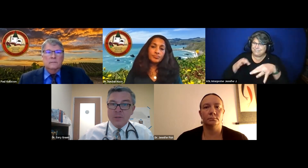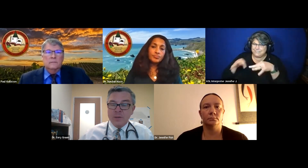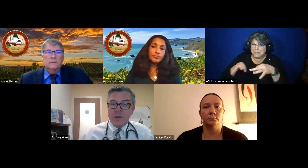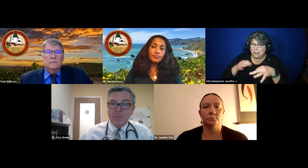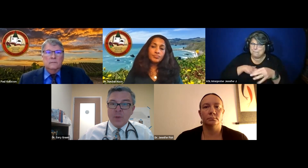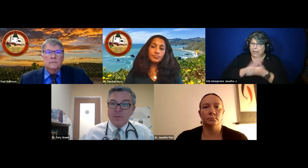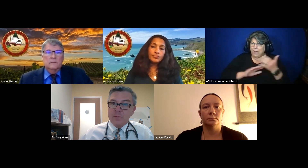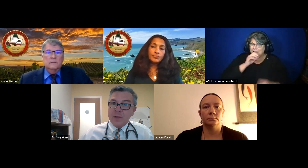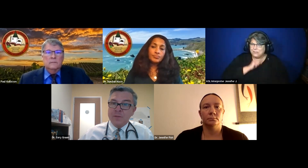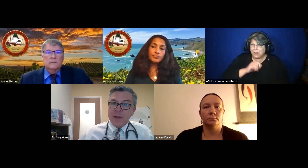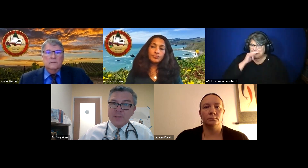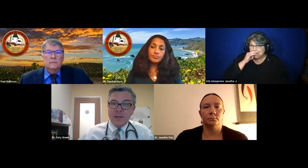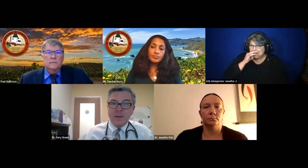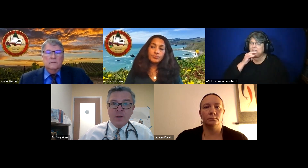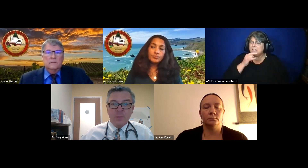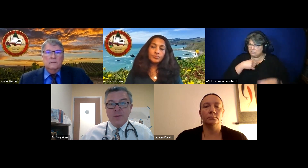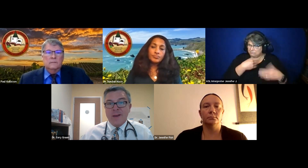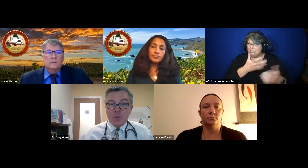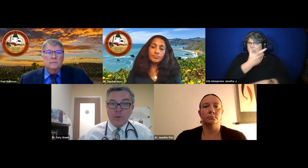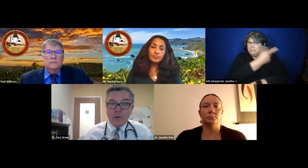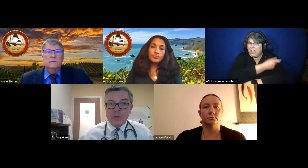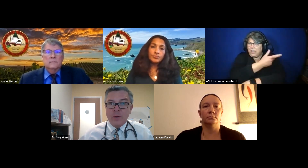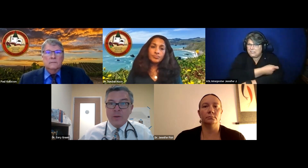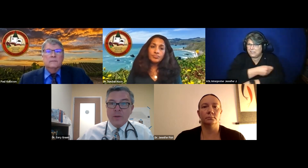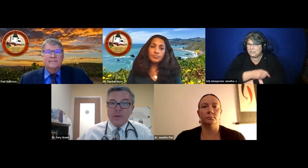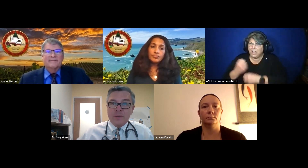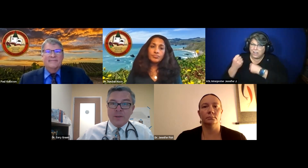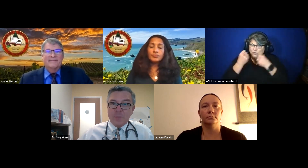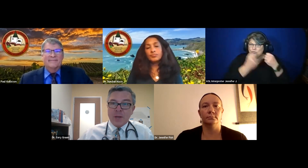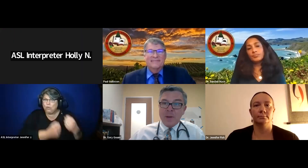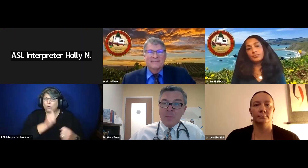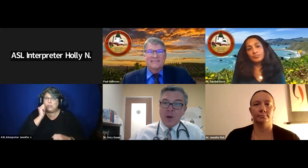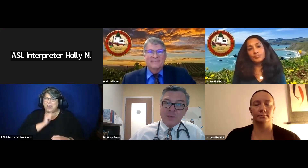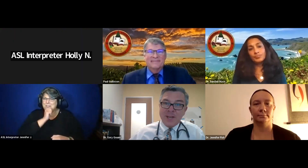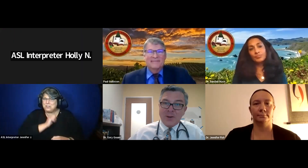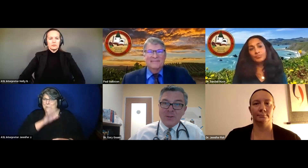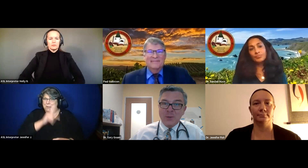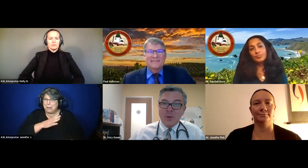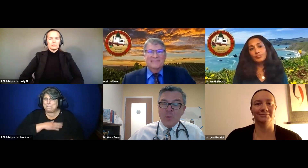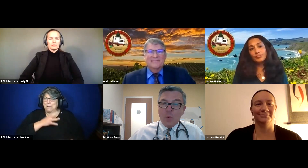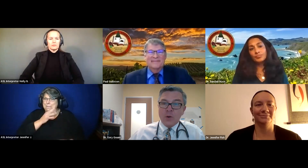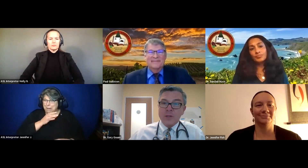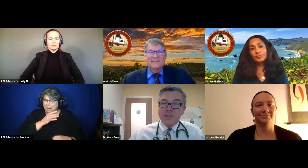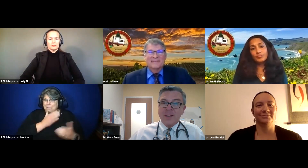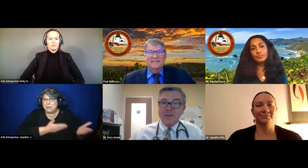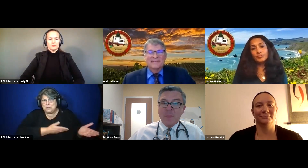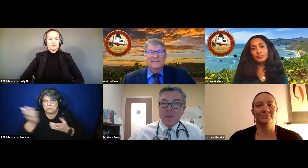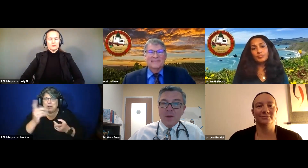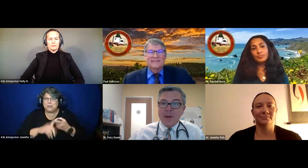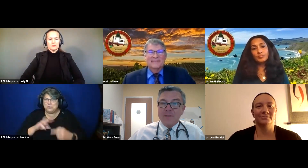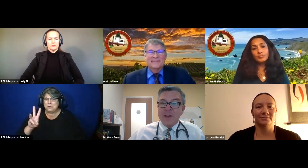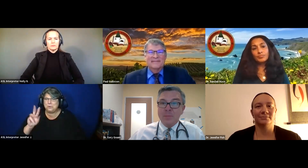college-age kids, I've got them vaccinated, I drove to Arizona to pick up my mom to take her to Walgreens to